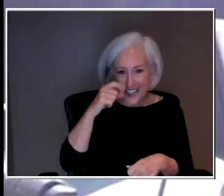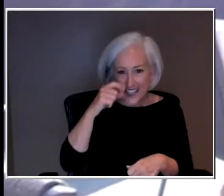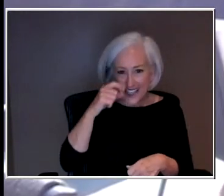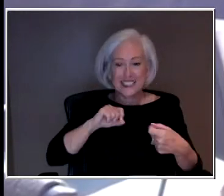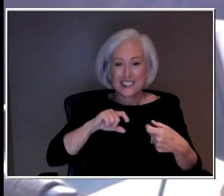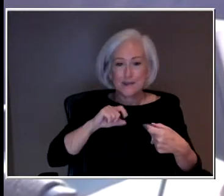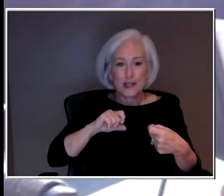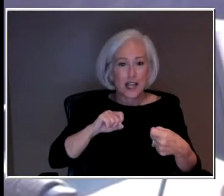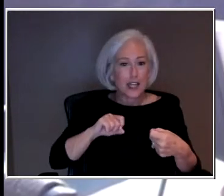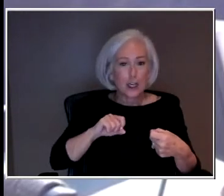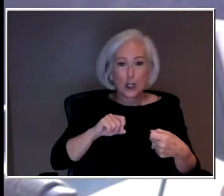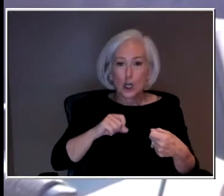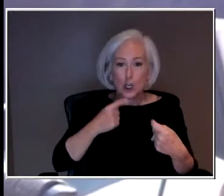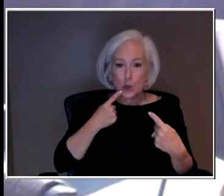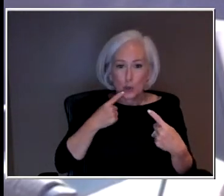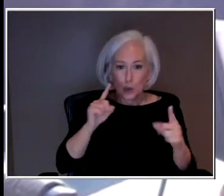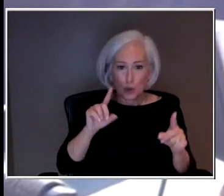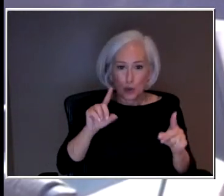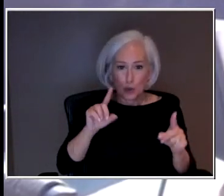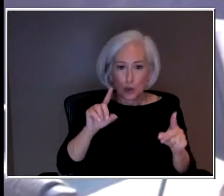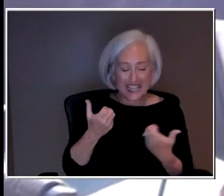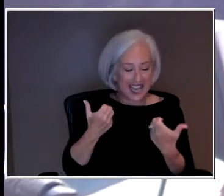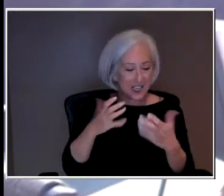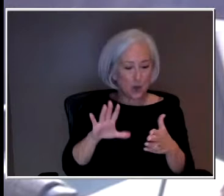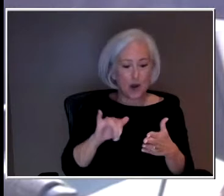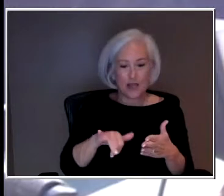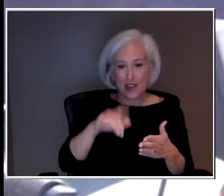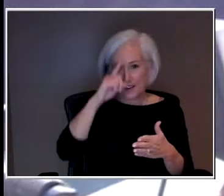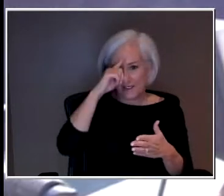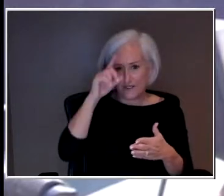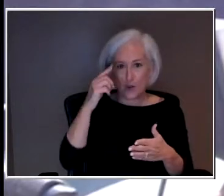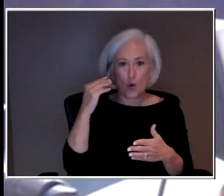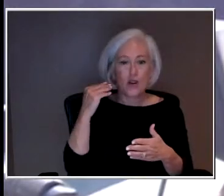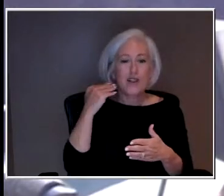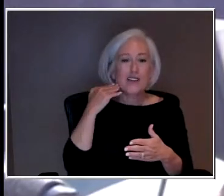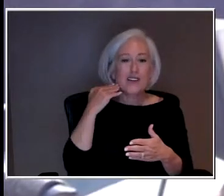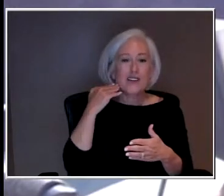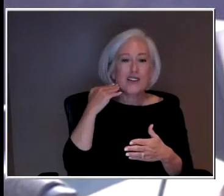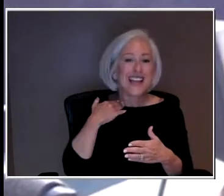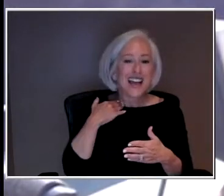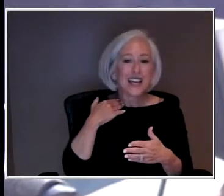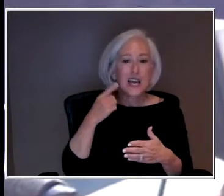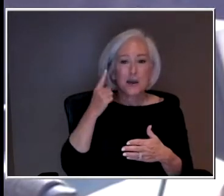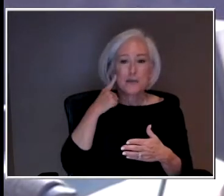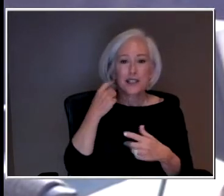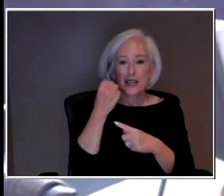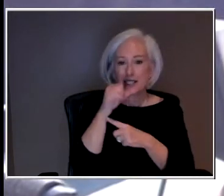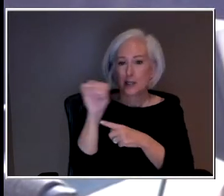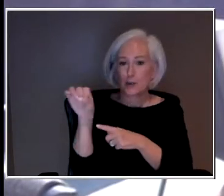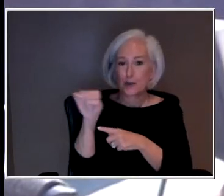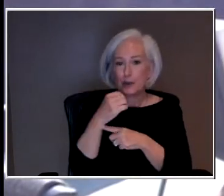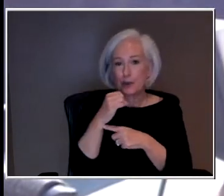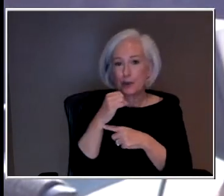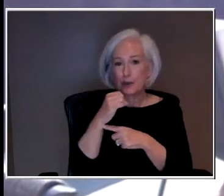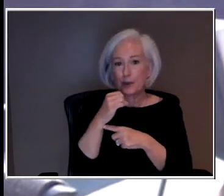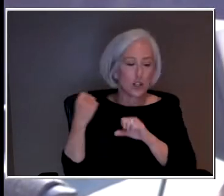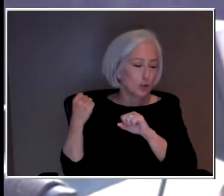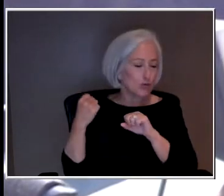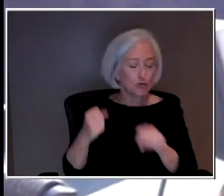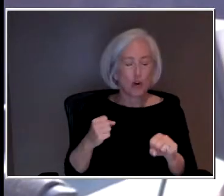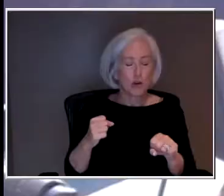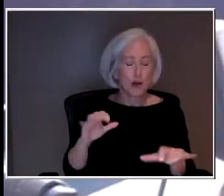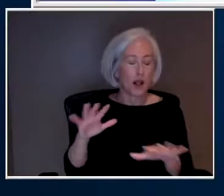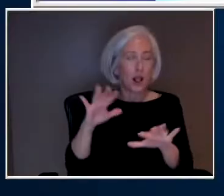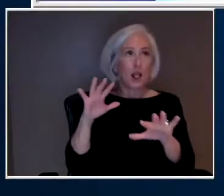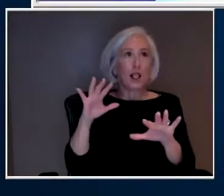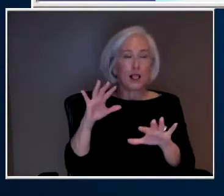stimulators in people in their necks, because if they moved their head one way or the other, they would get electrocuted. They would get strong stimulation. And you can see Diane